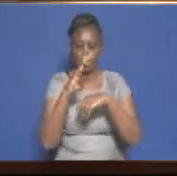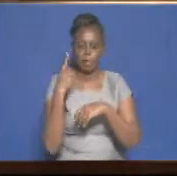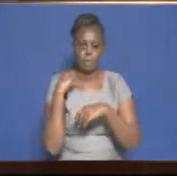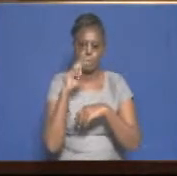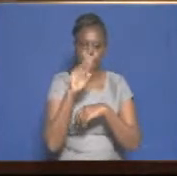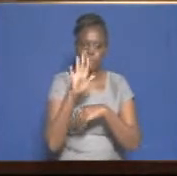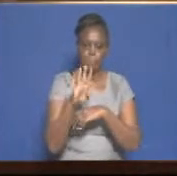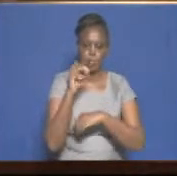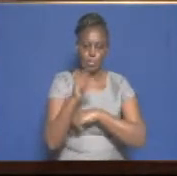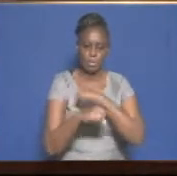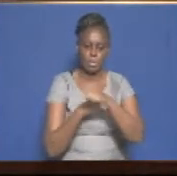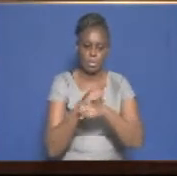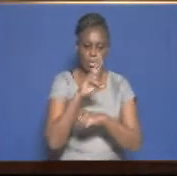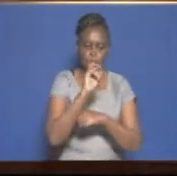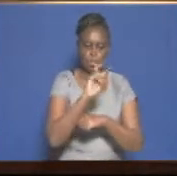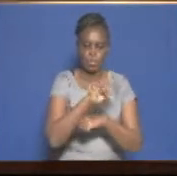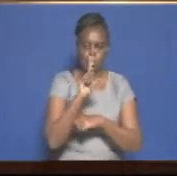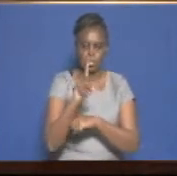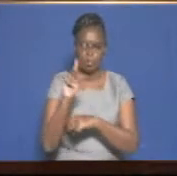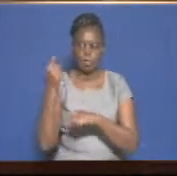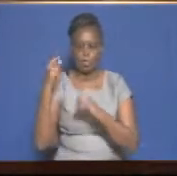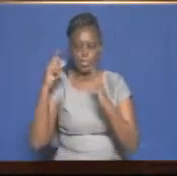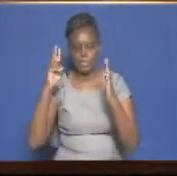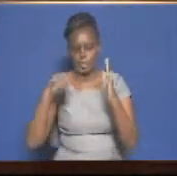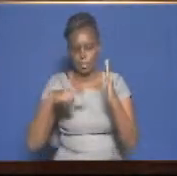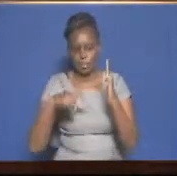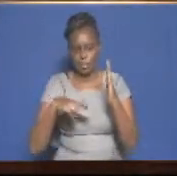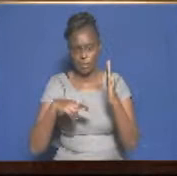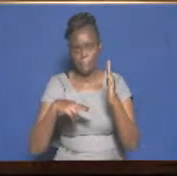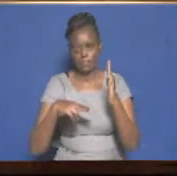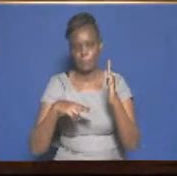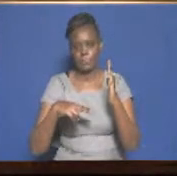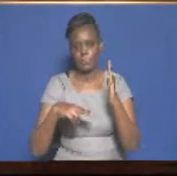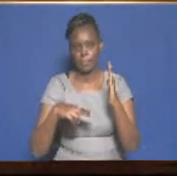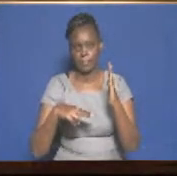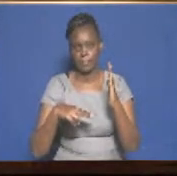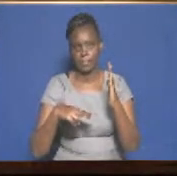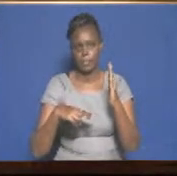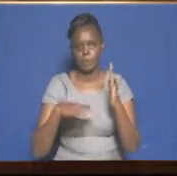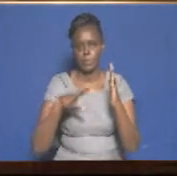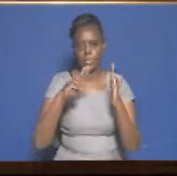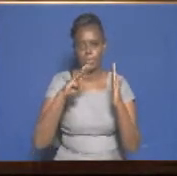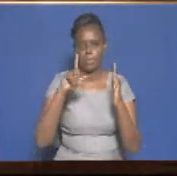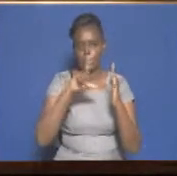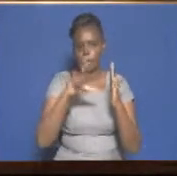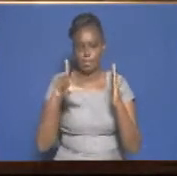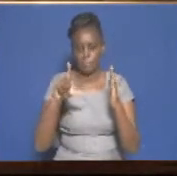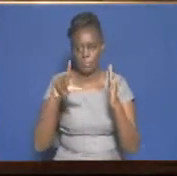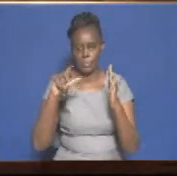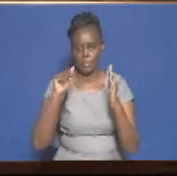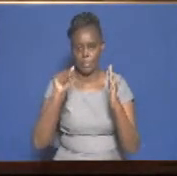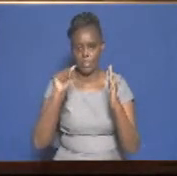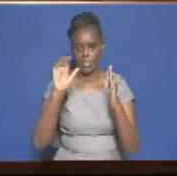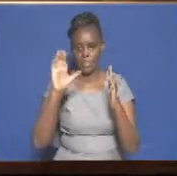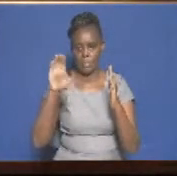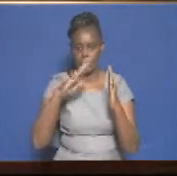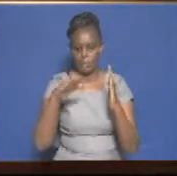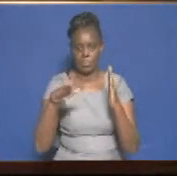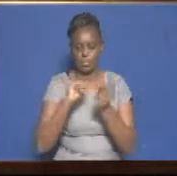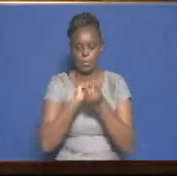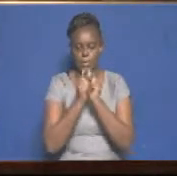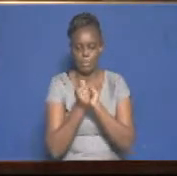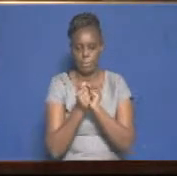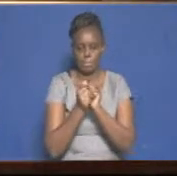24 of 2021, first reading. A bill for an Act of Parliament to amend